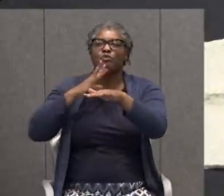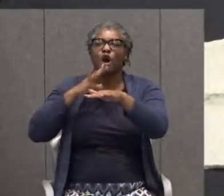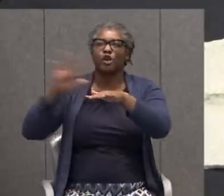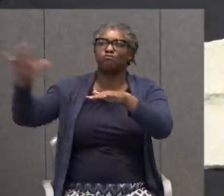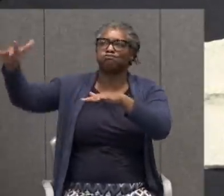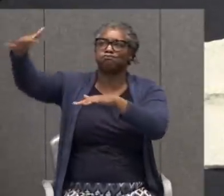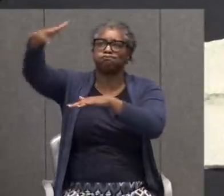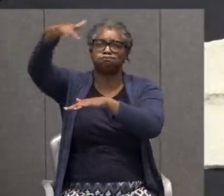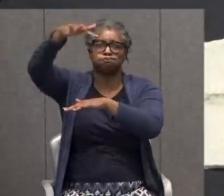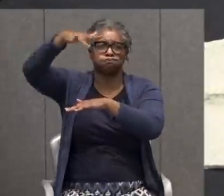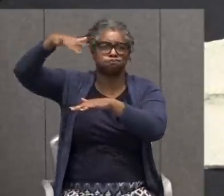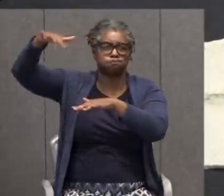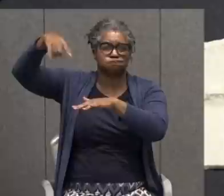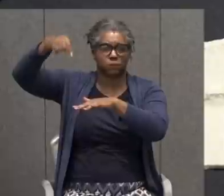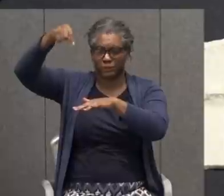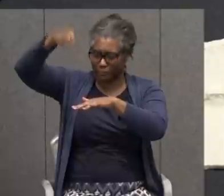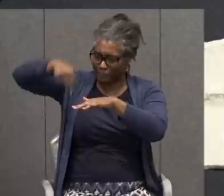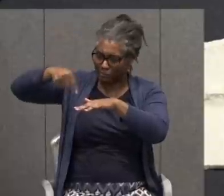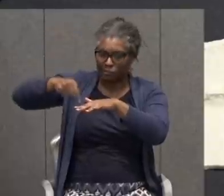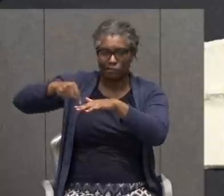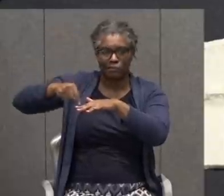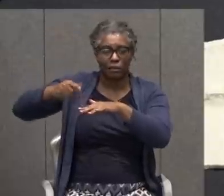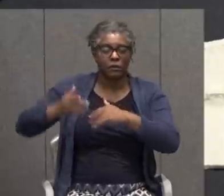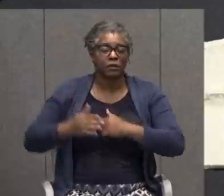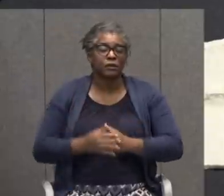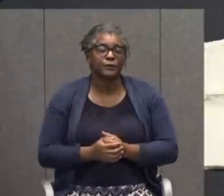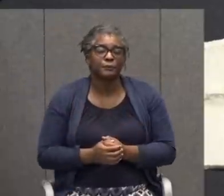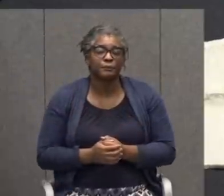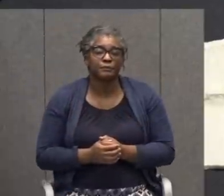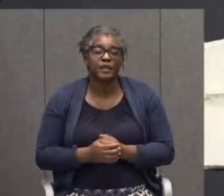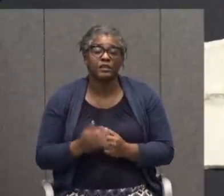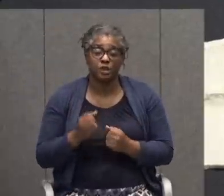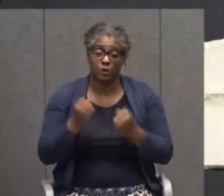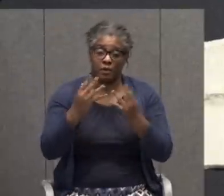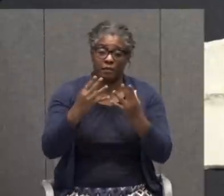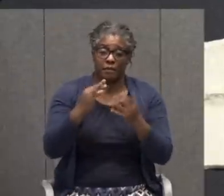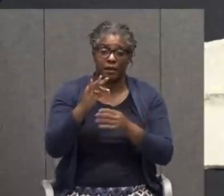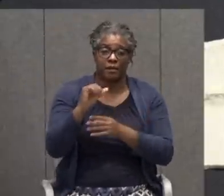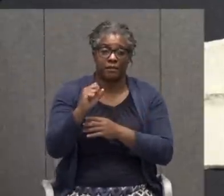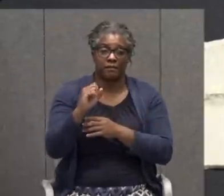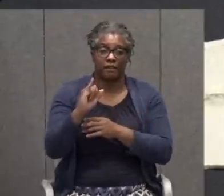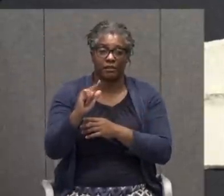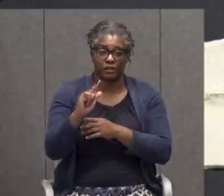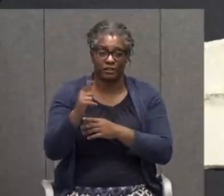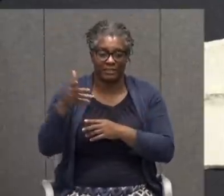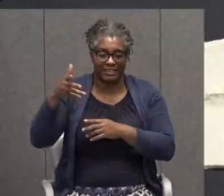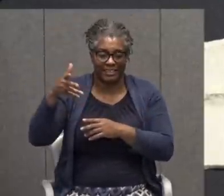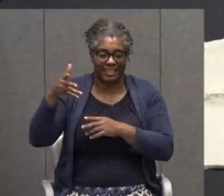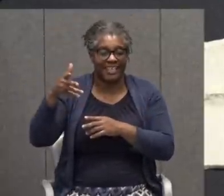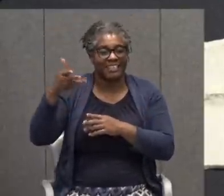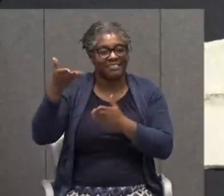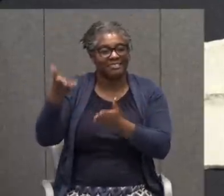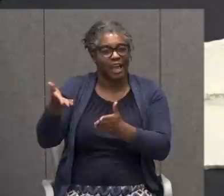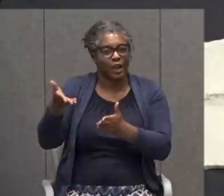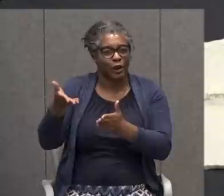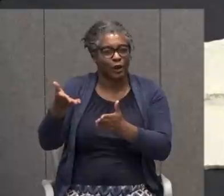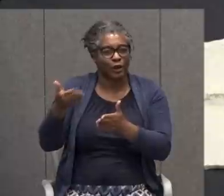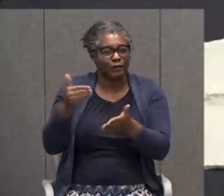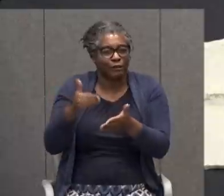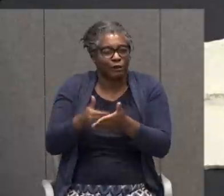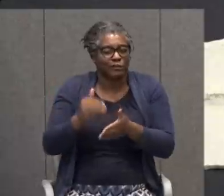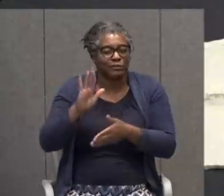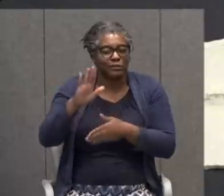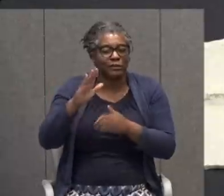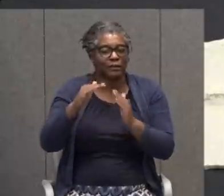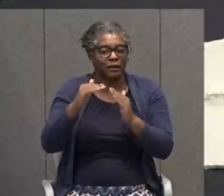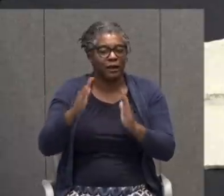types of fossils came from that area where they built their house. And so that's how I got a lot of the fossils that I have here